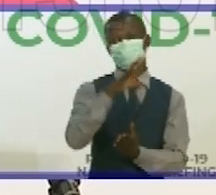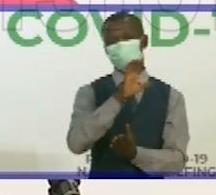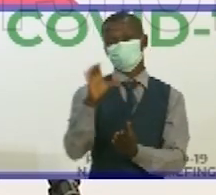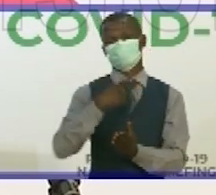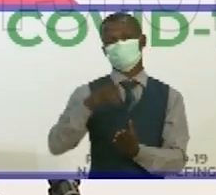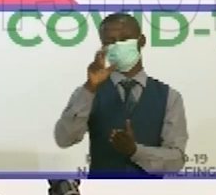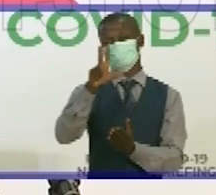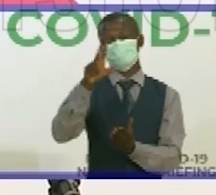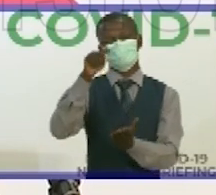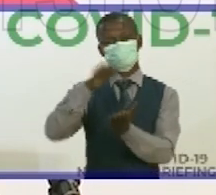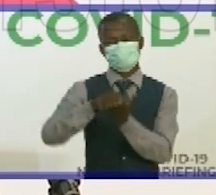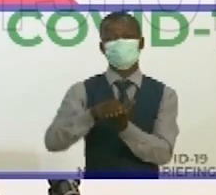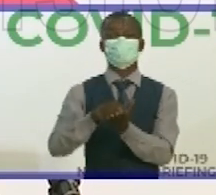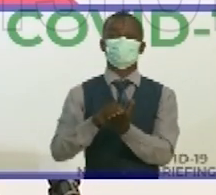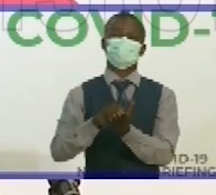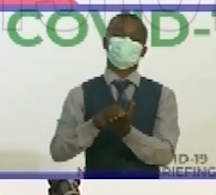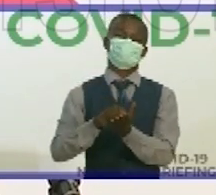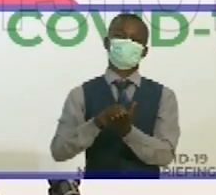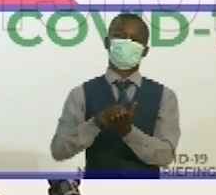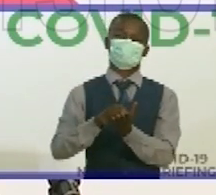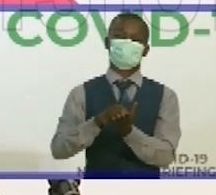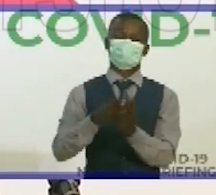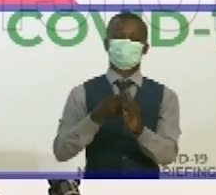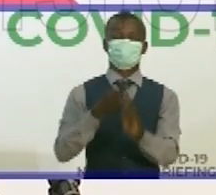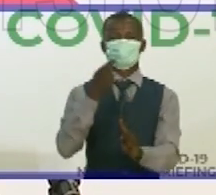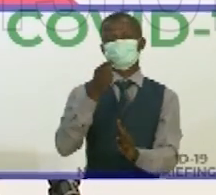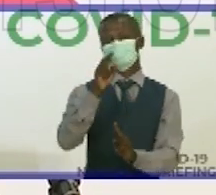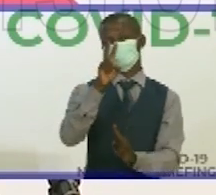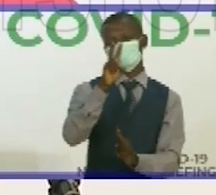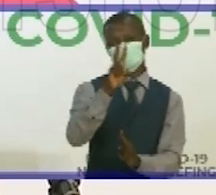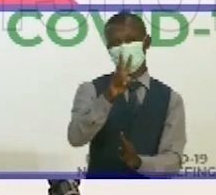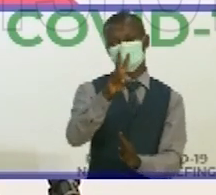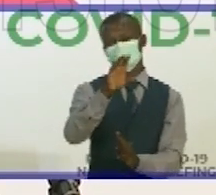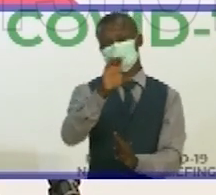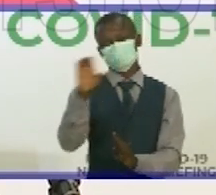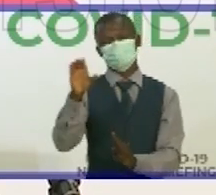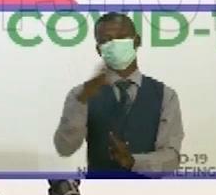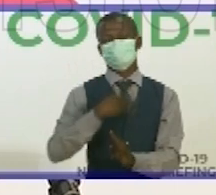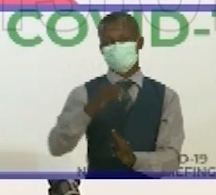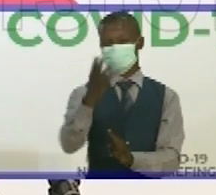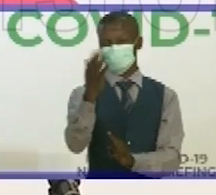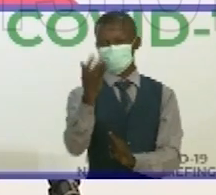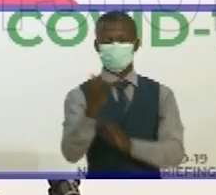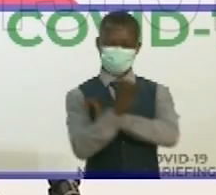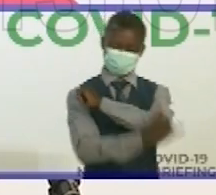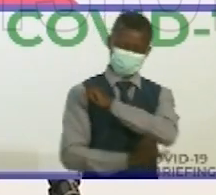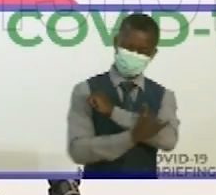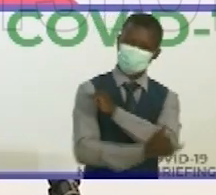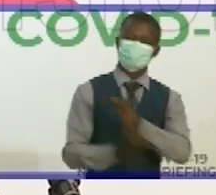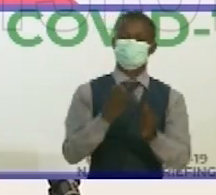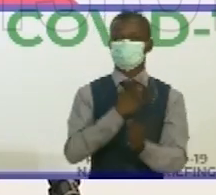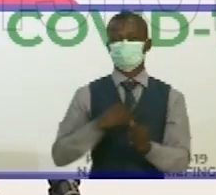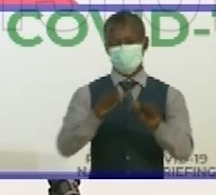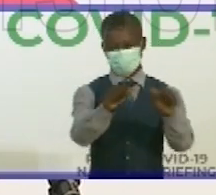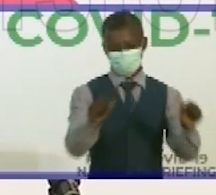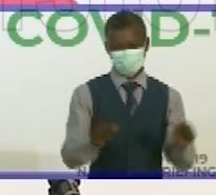15,403,120 cases have been recorded from 215 countries and territories.